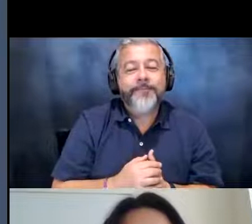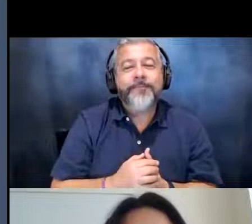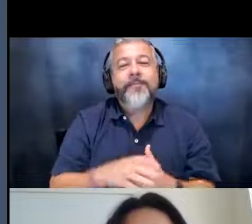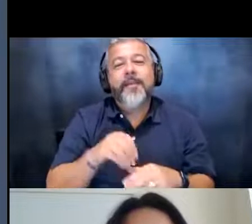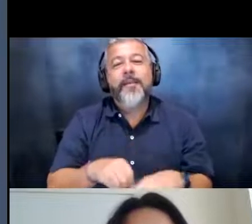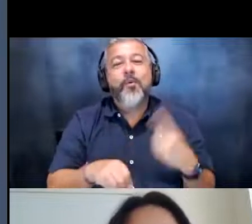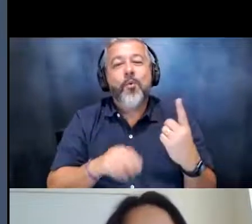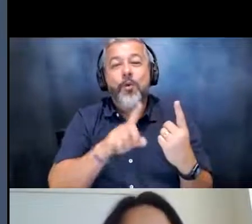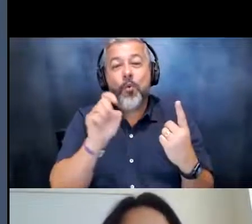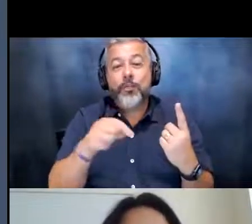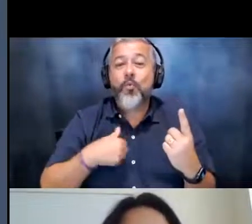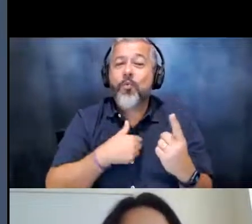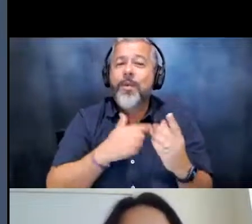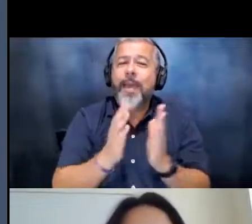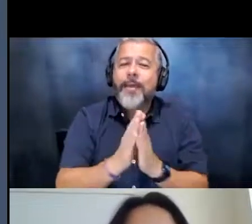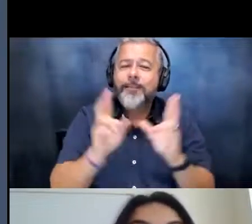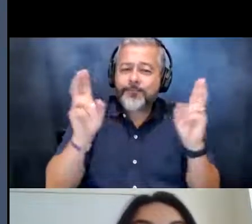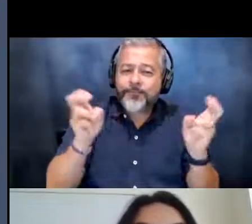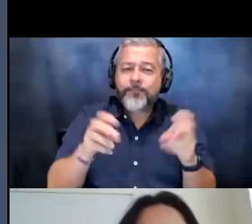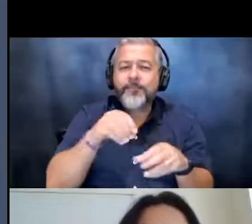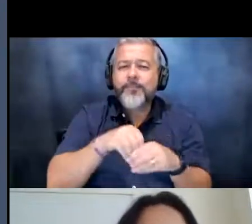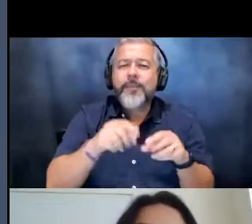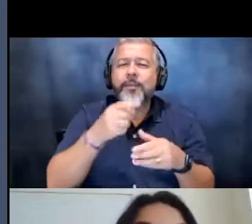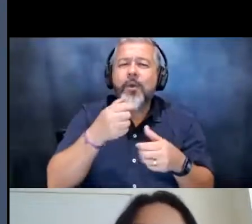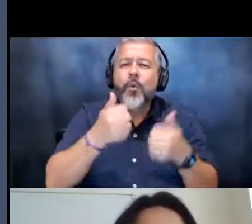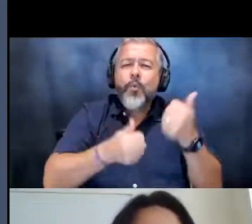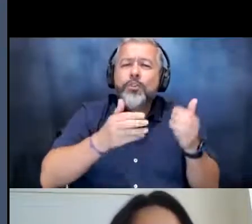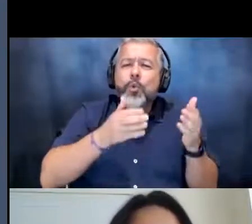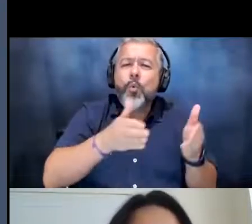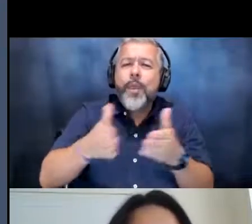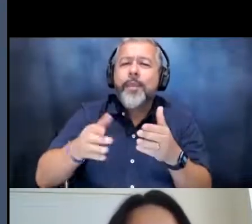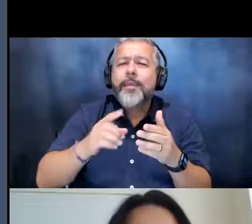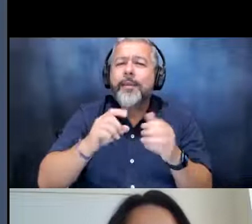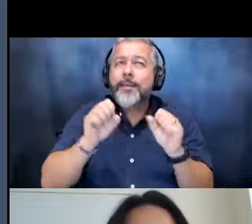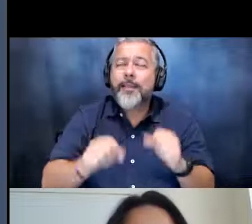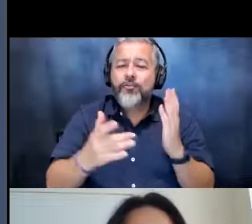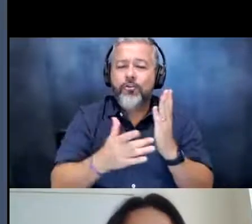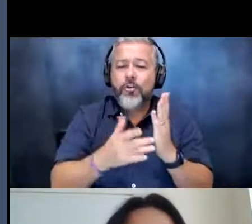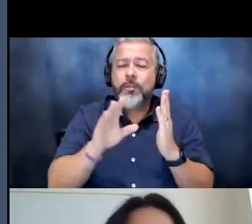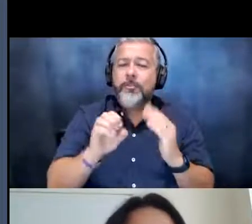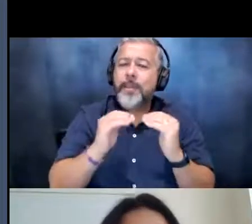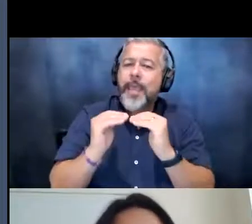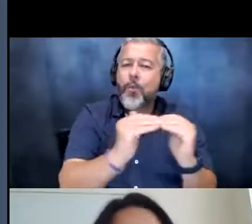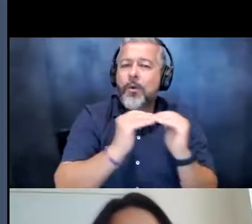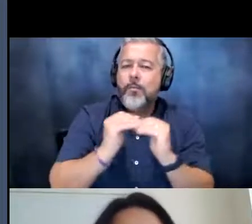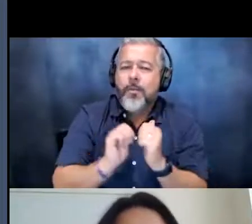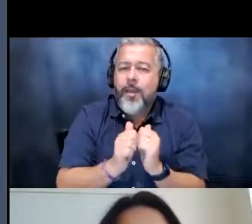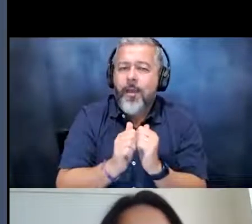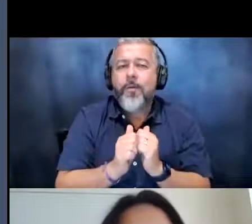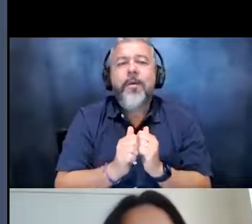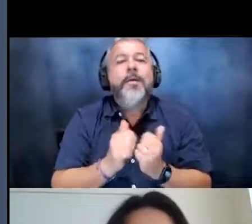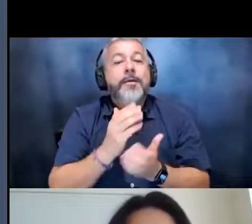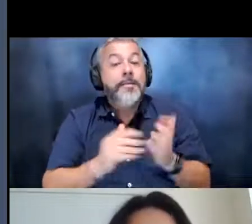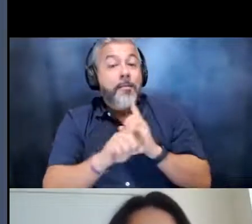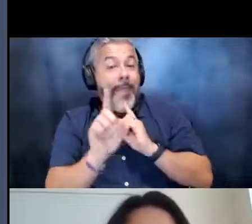questions, we asked, in what ways can technology be equitable? And some of those answers that we received